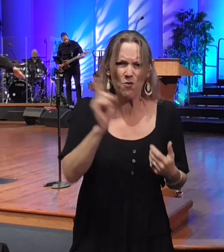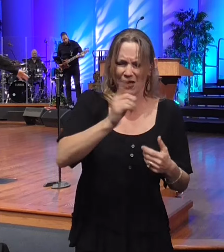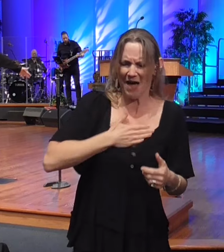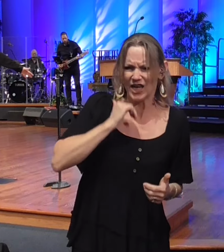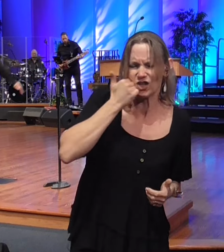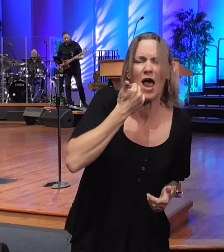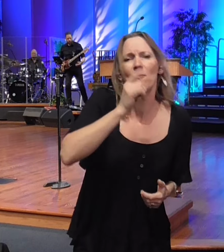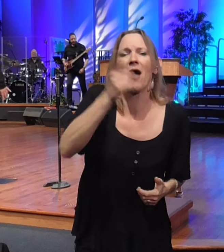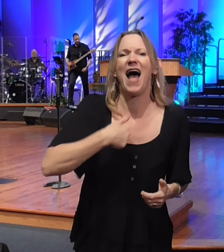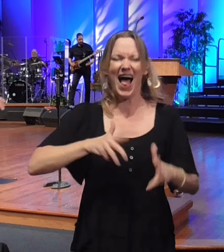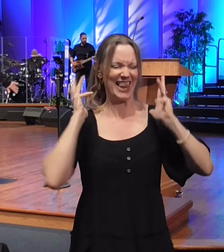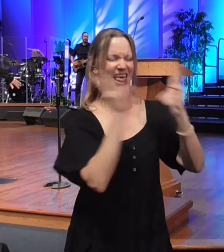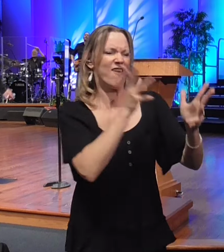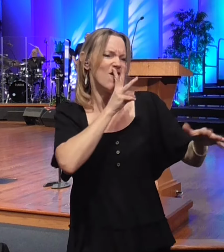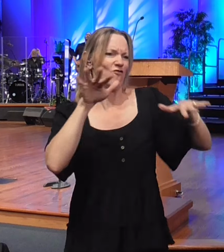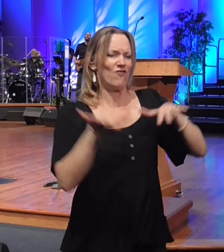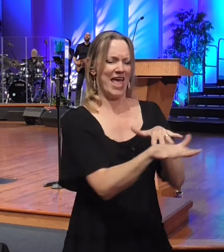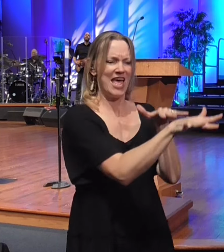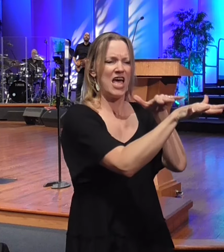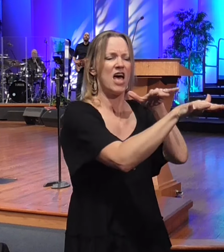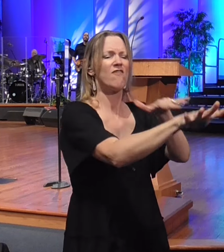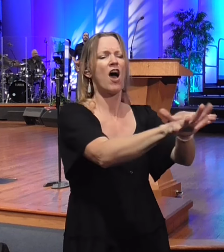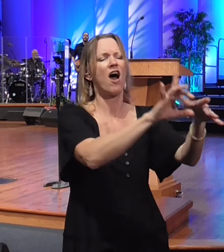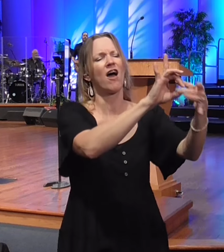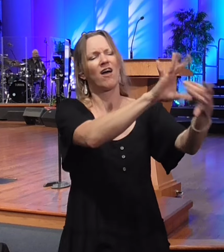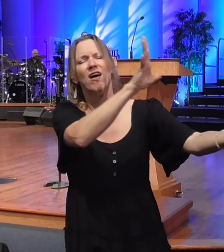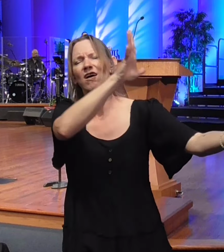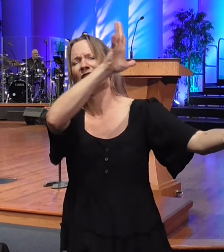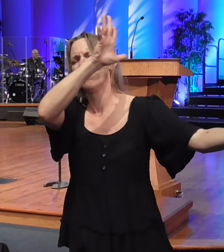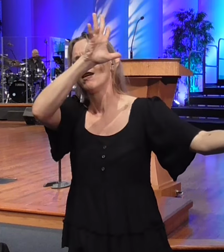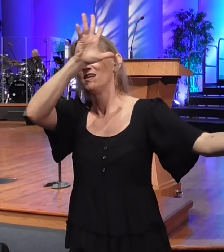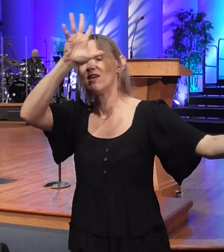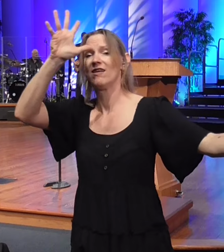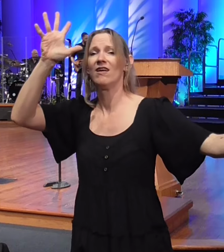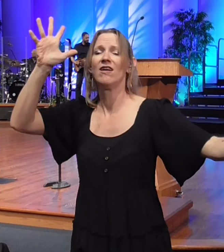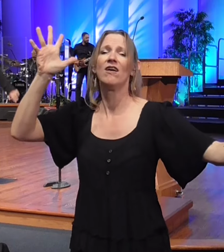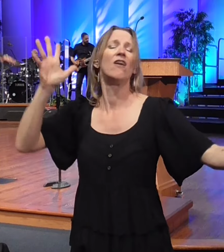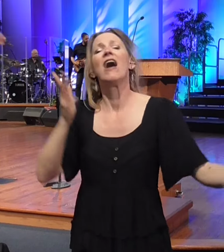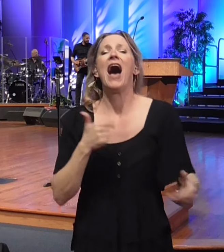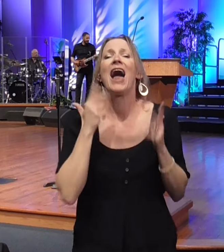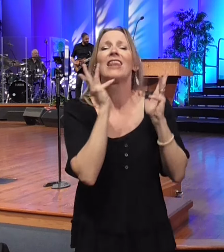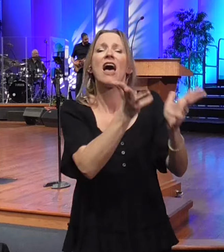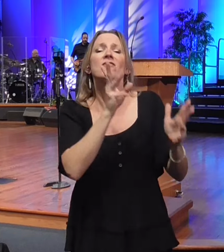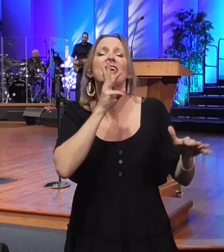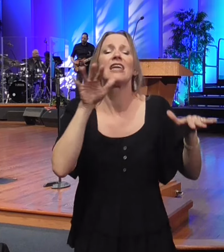my shame? I left it in the river. Oh,